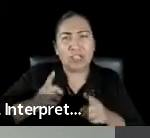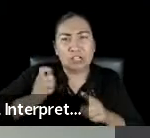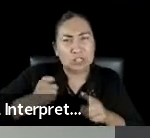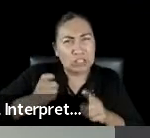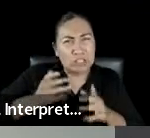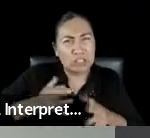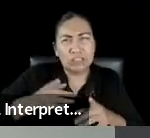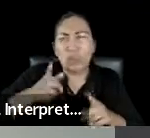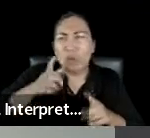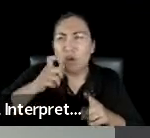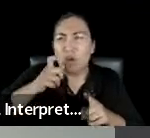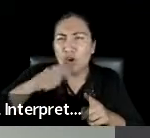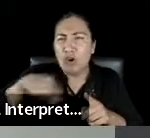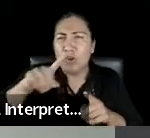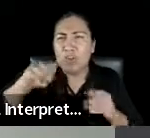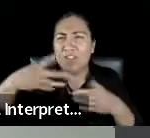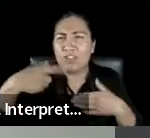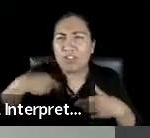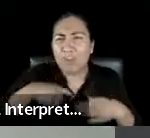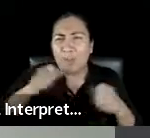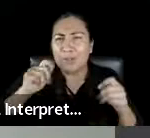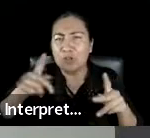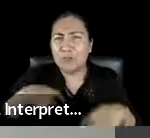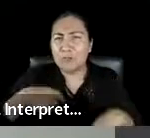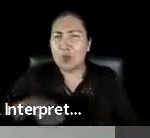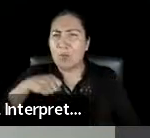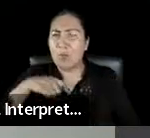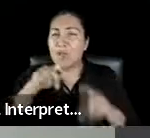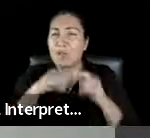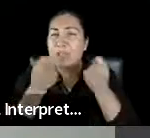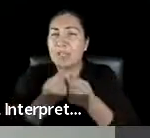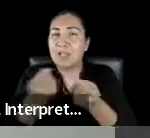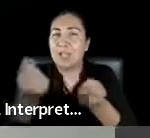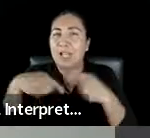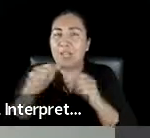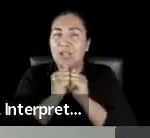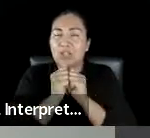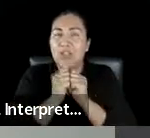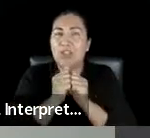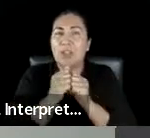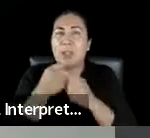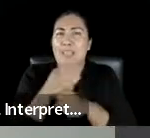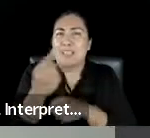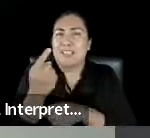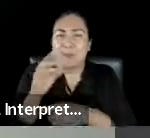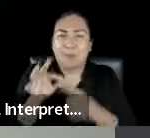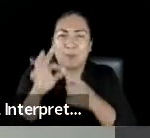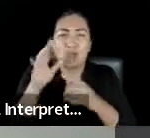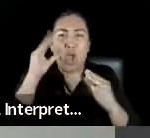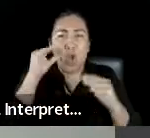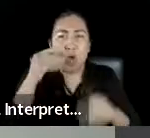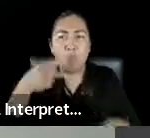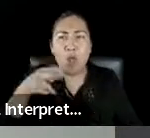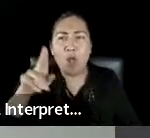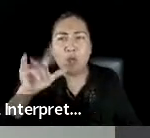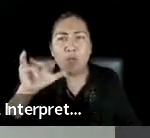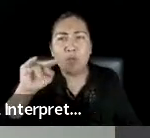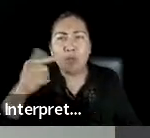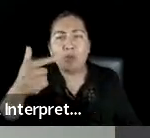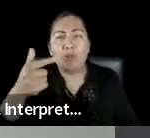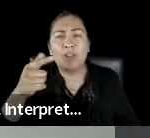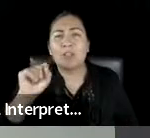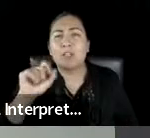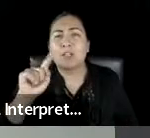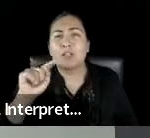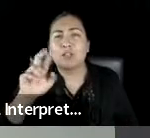stories. I am so proud of my team for coming together to make this something special. I hope Pulling Strings helps educate people about